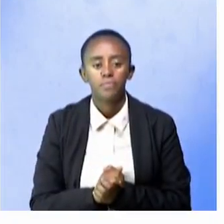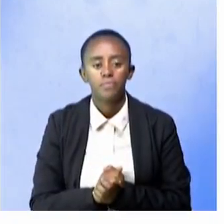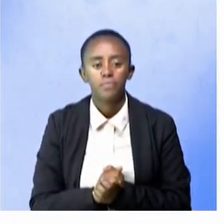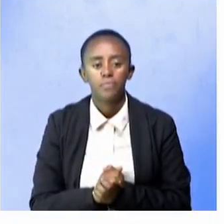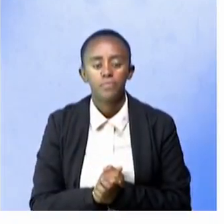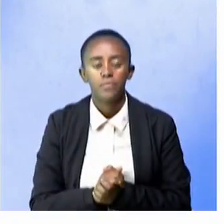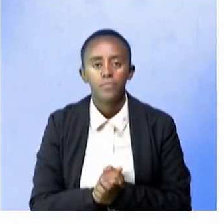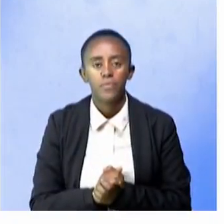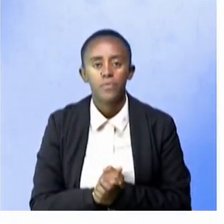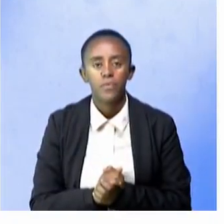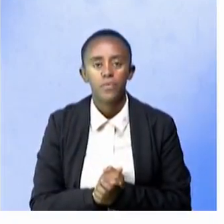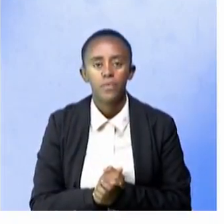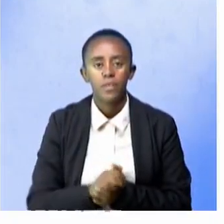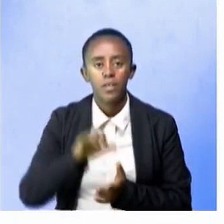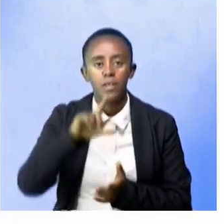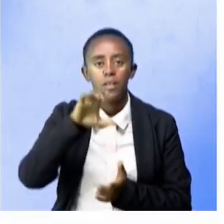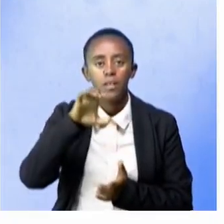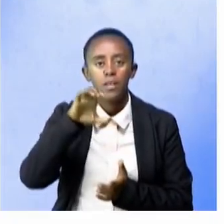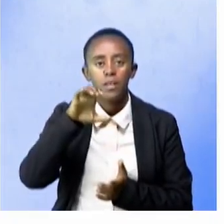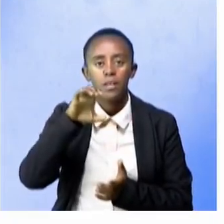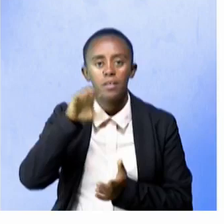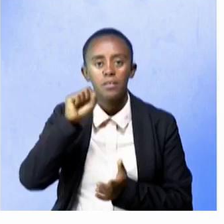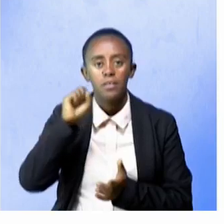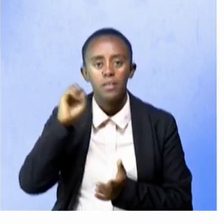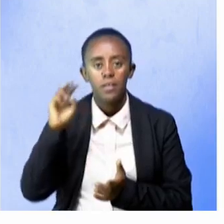Lesson 13.